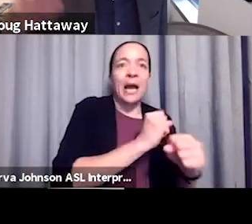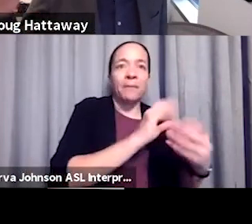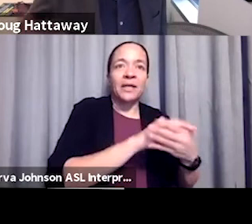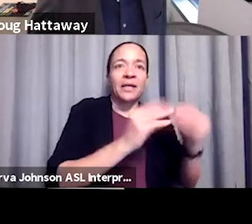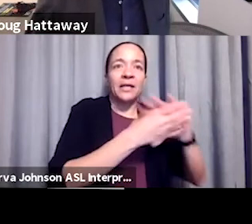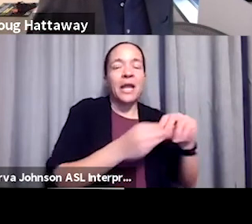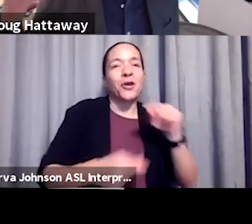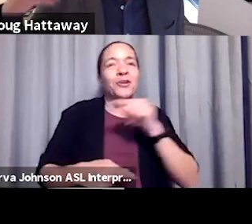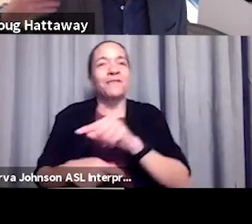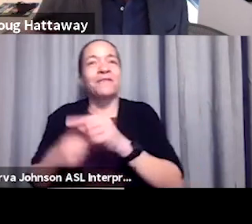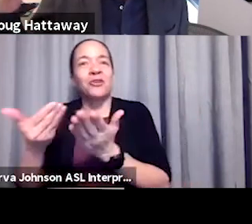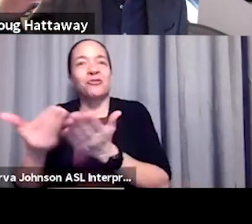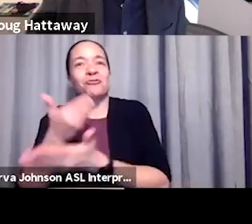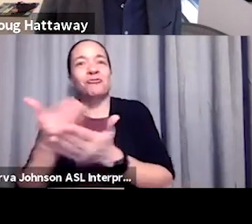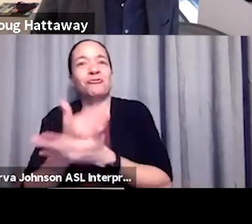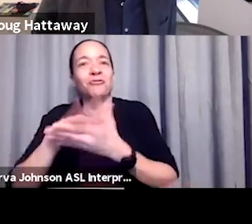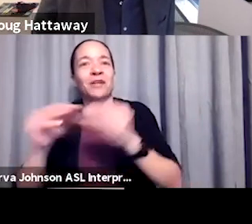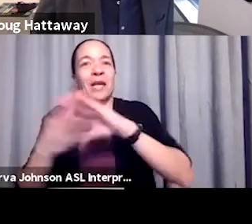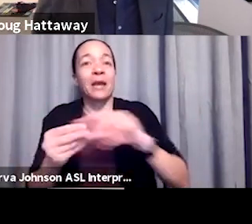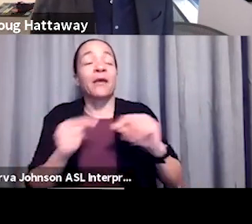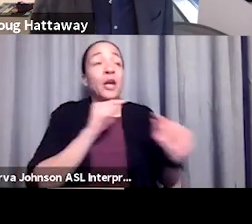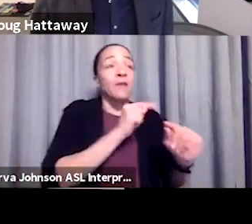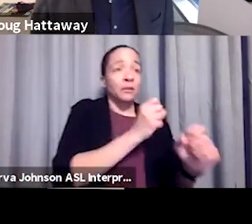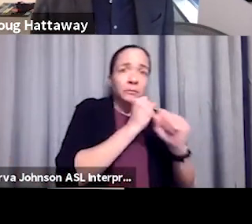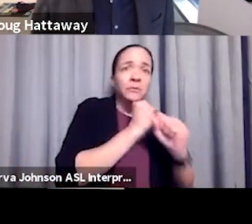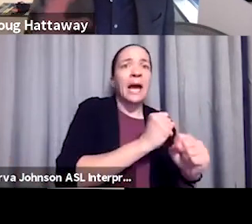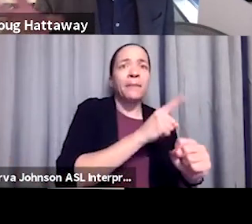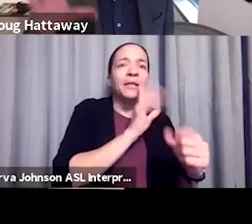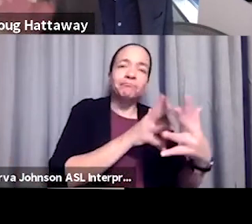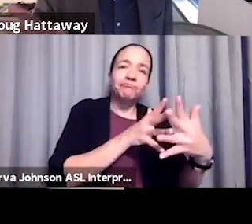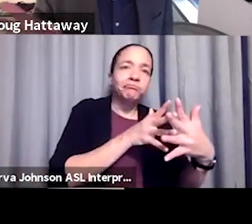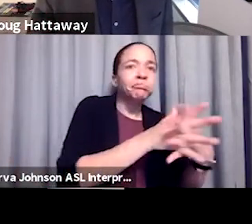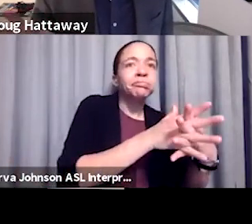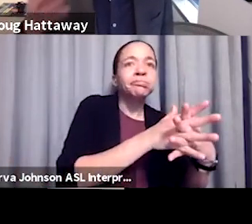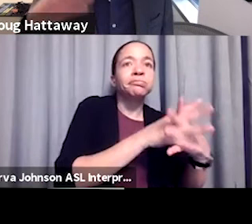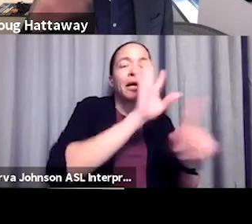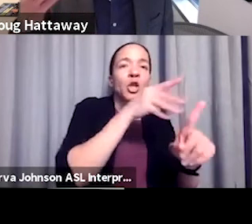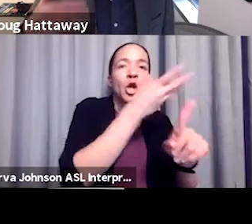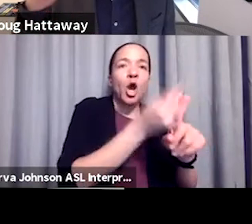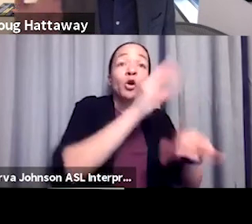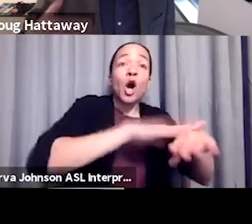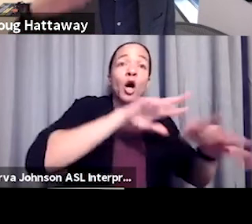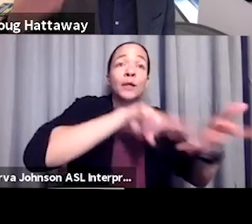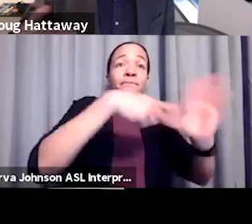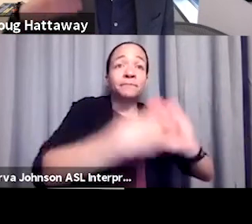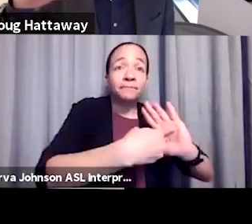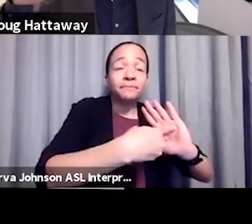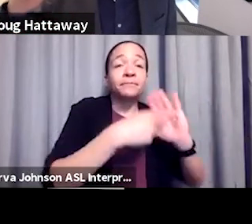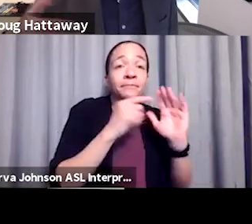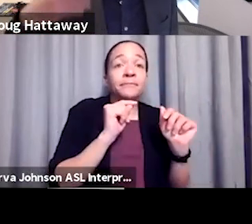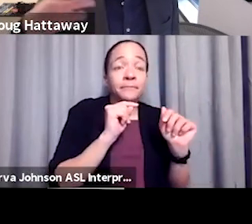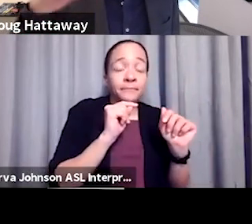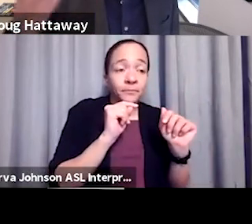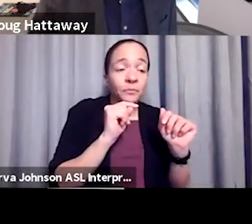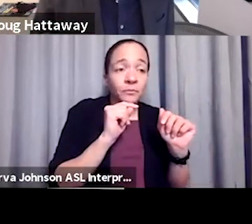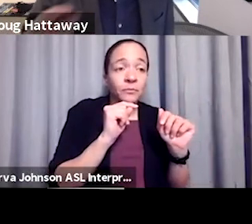driven into the culture, usually intentionally. And a lot of the narratives folks are talking about absolutely been part,